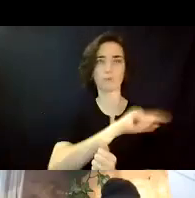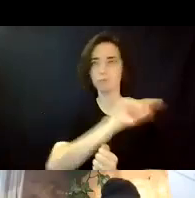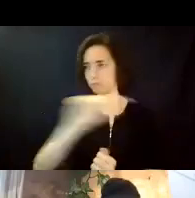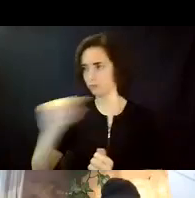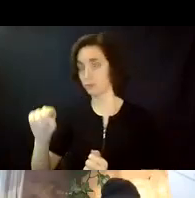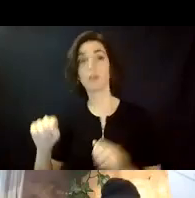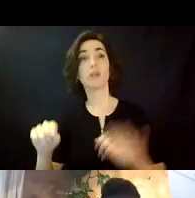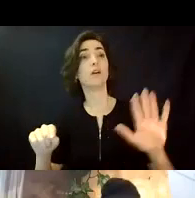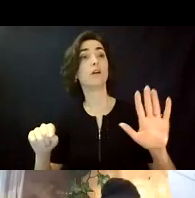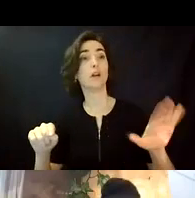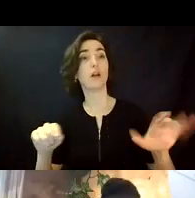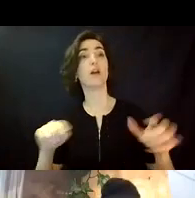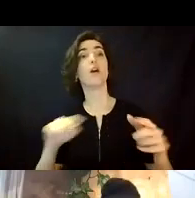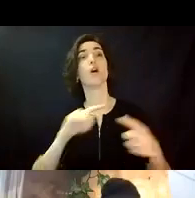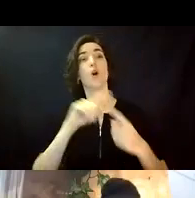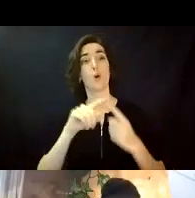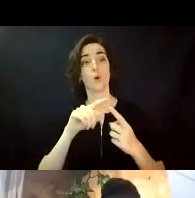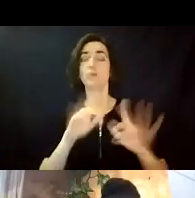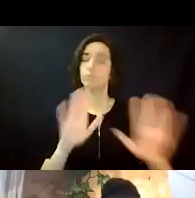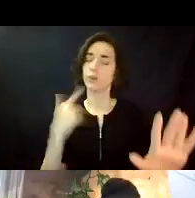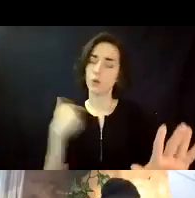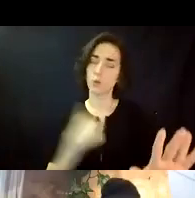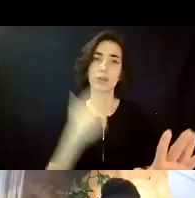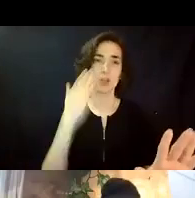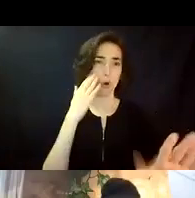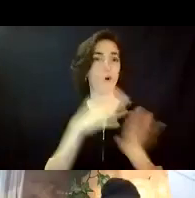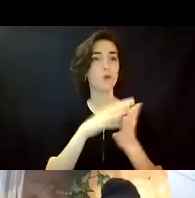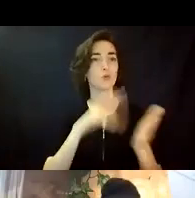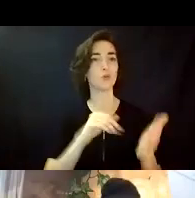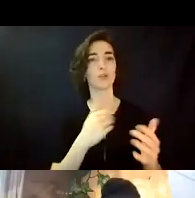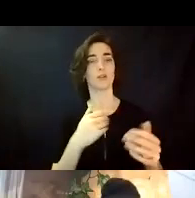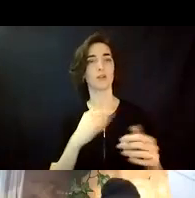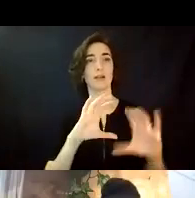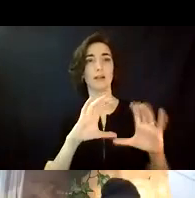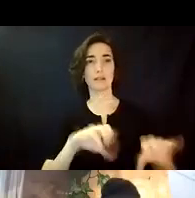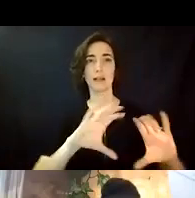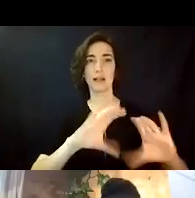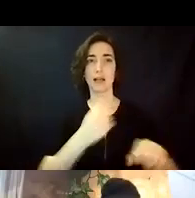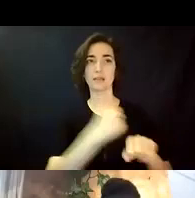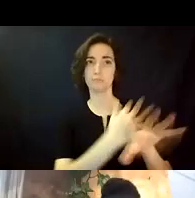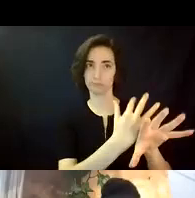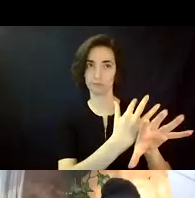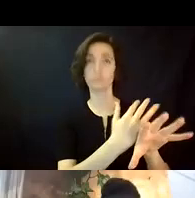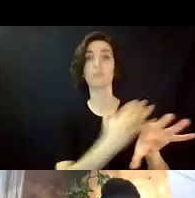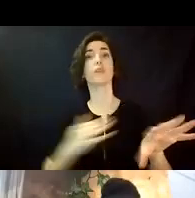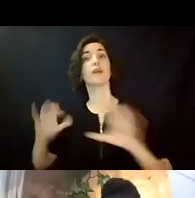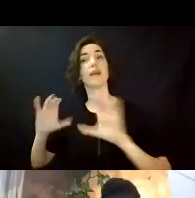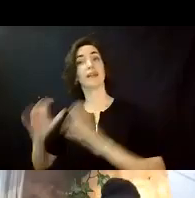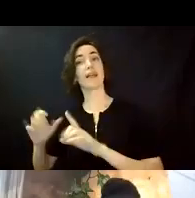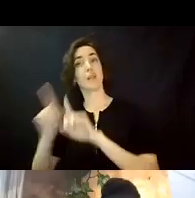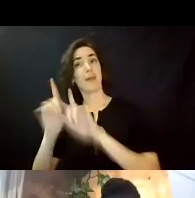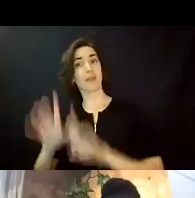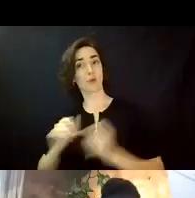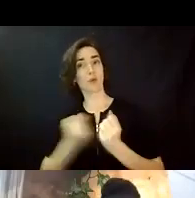know that when our students attend any classes that are going to be remote, our mentors who support our students in classes are also going to attend those classes with